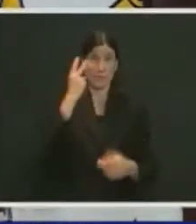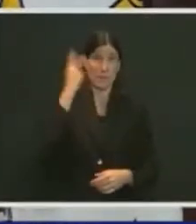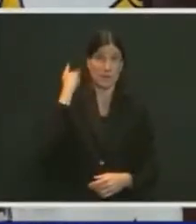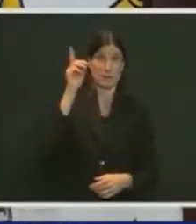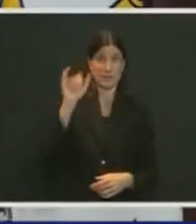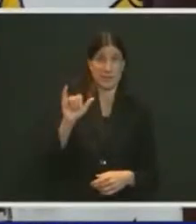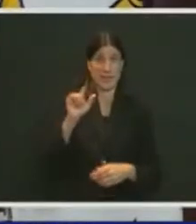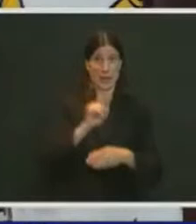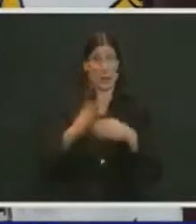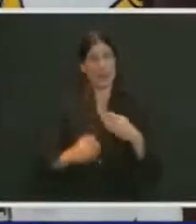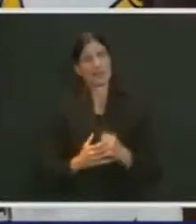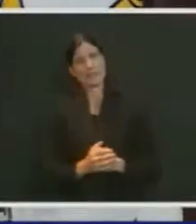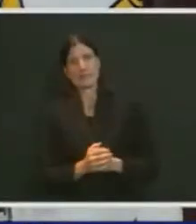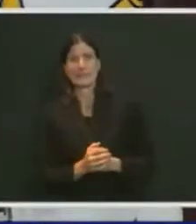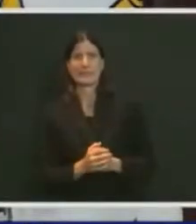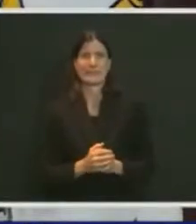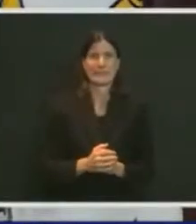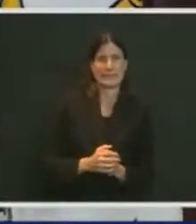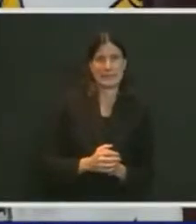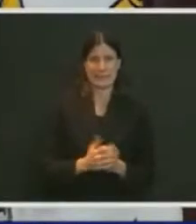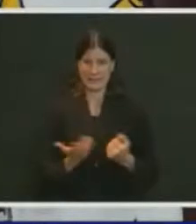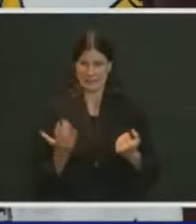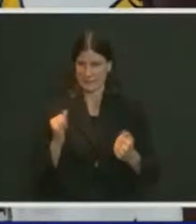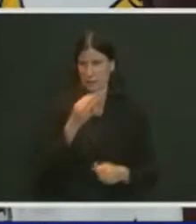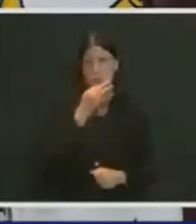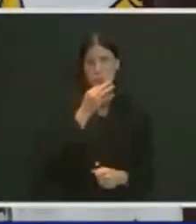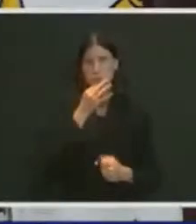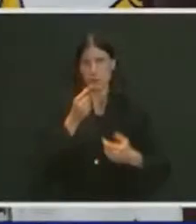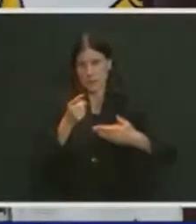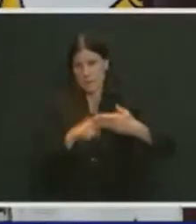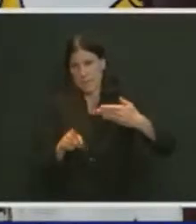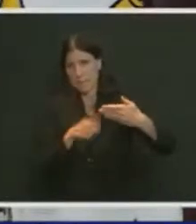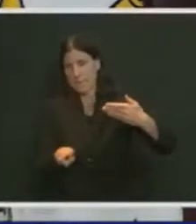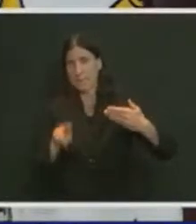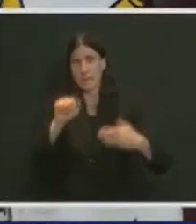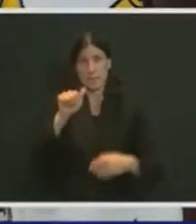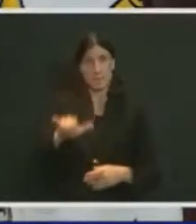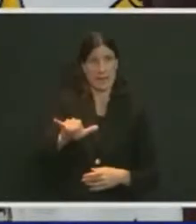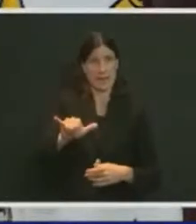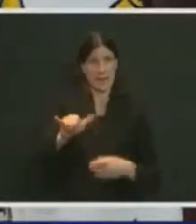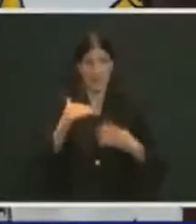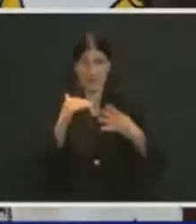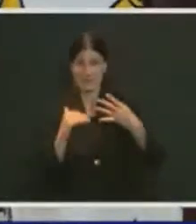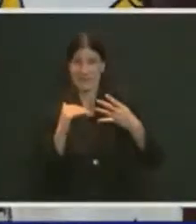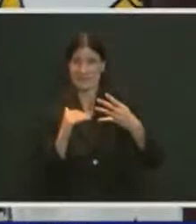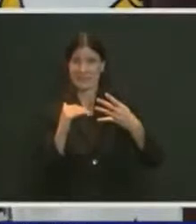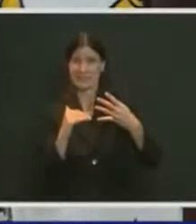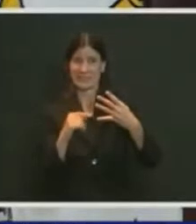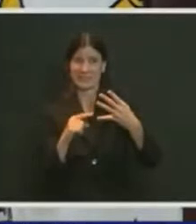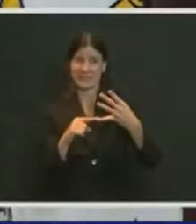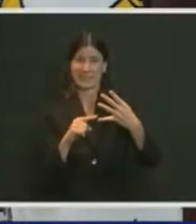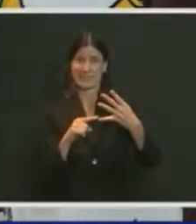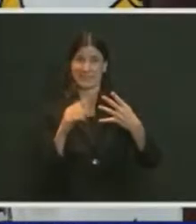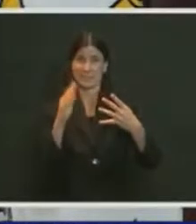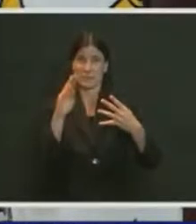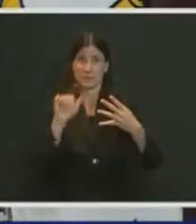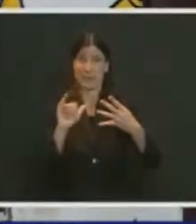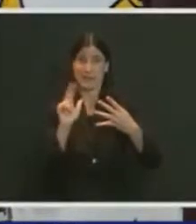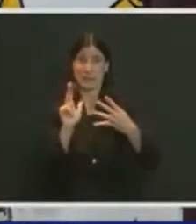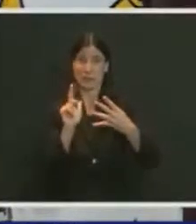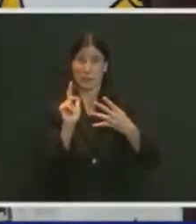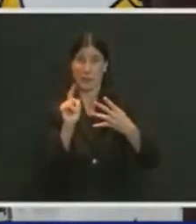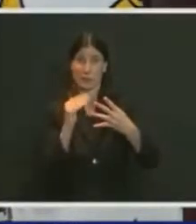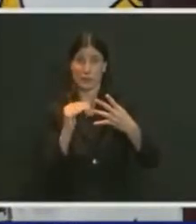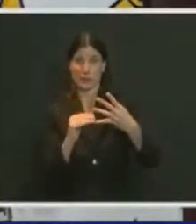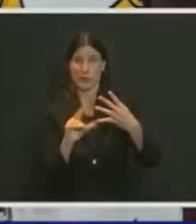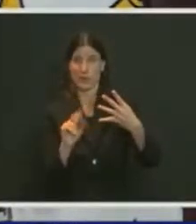Memorial Day is earlier this year. So I doubt it's going to happen the 23rd, but maybe the next weekend. Governor,